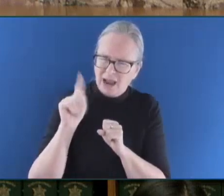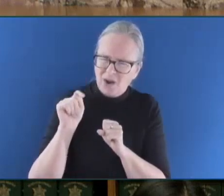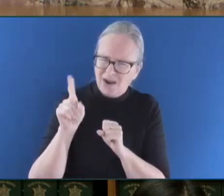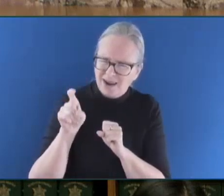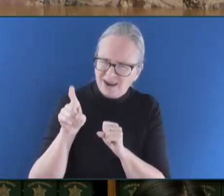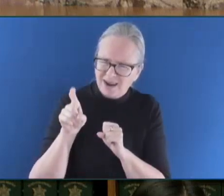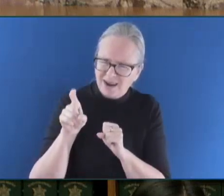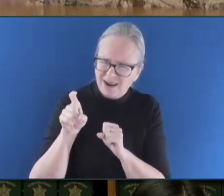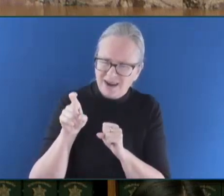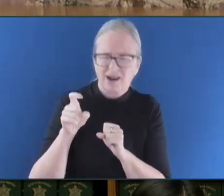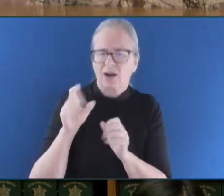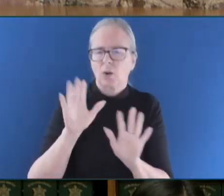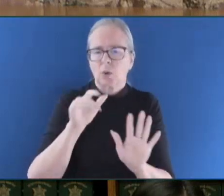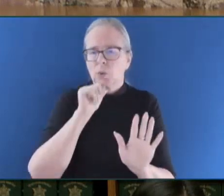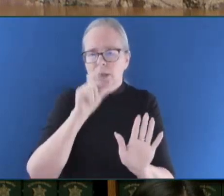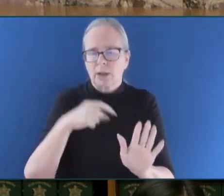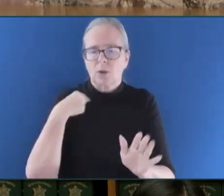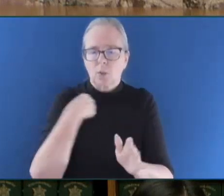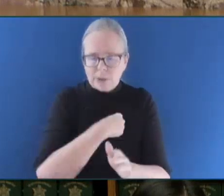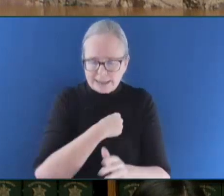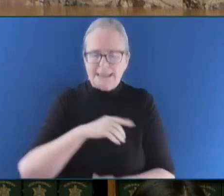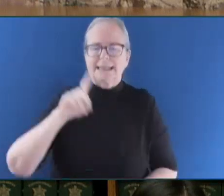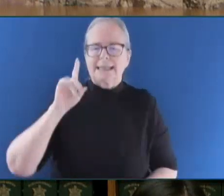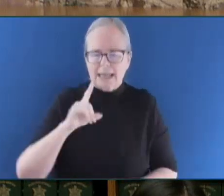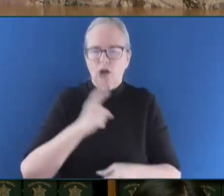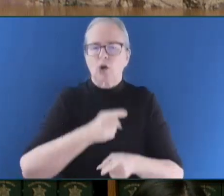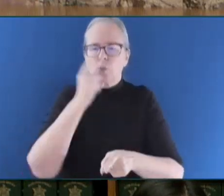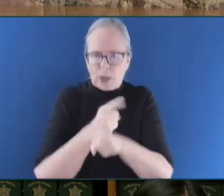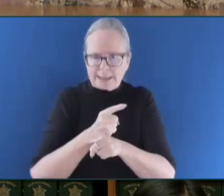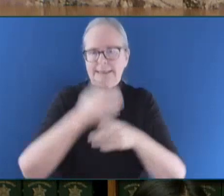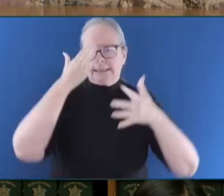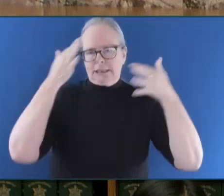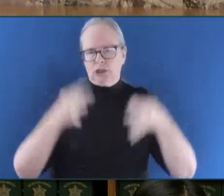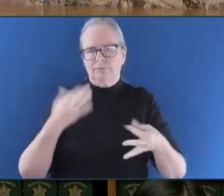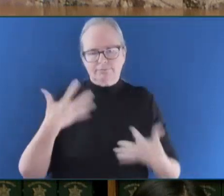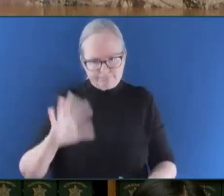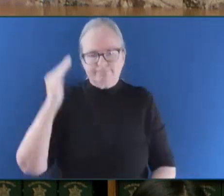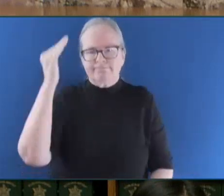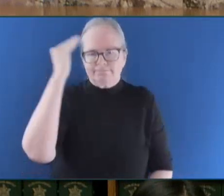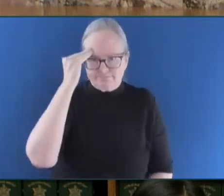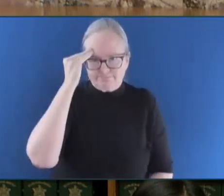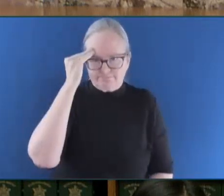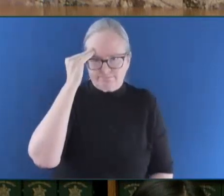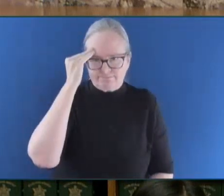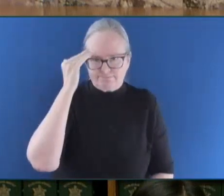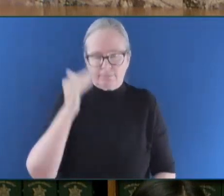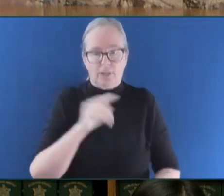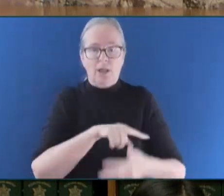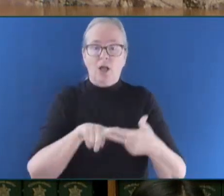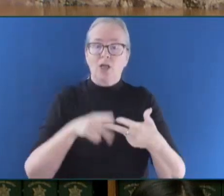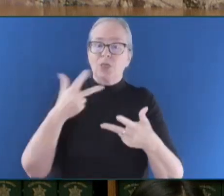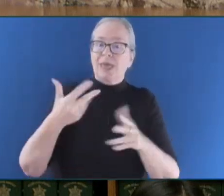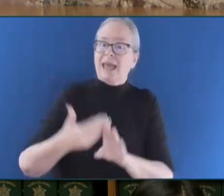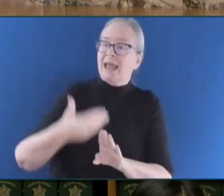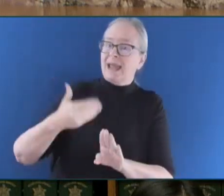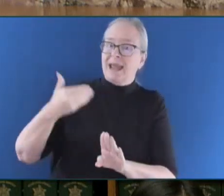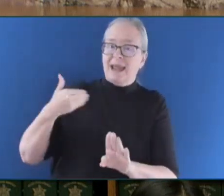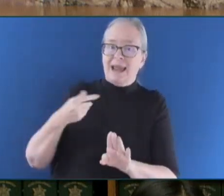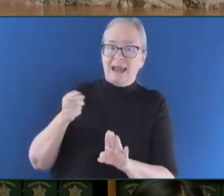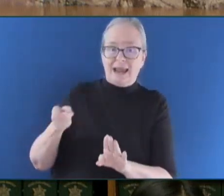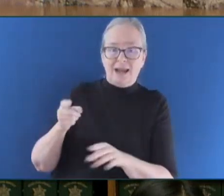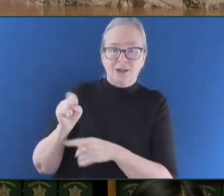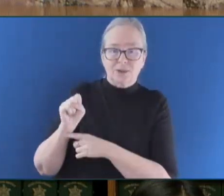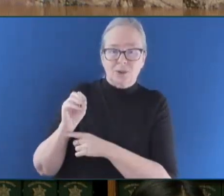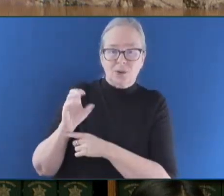would remind that member, three former Solicitor Generals, all from his party, said the decision that